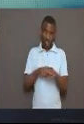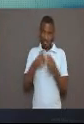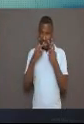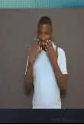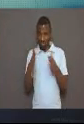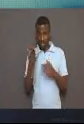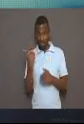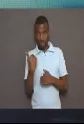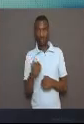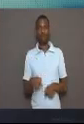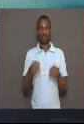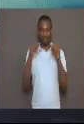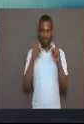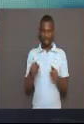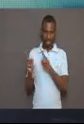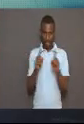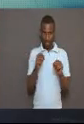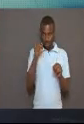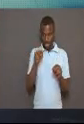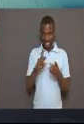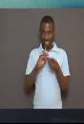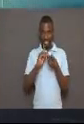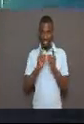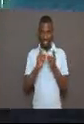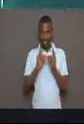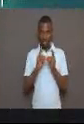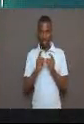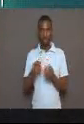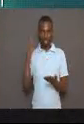Let us review these definitions.